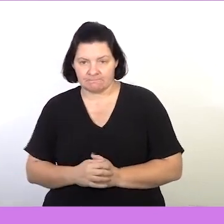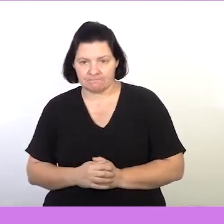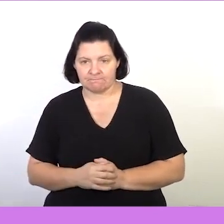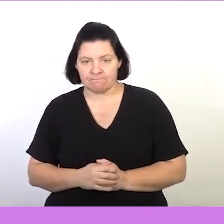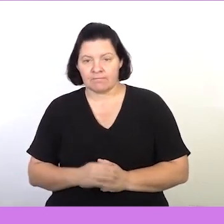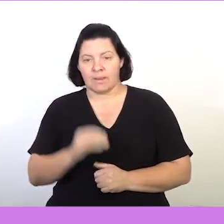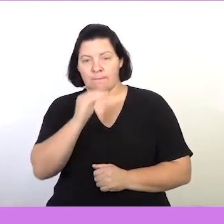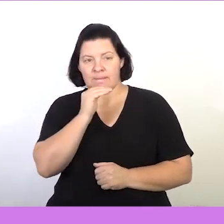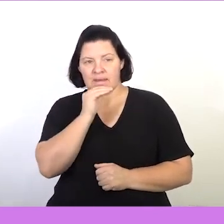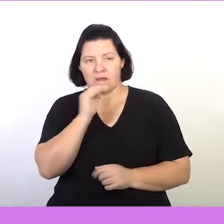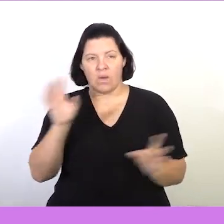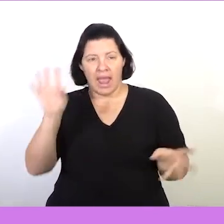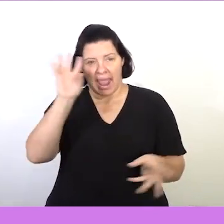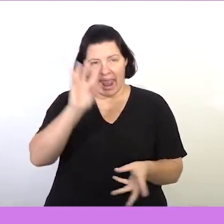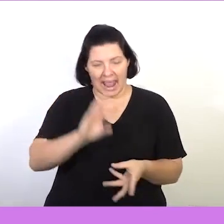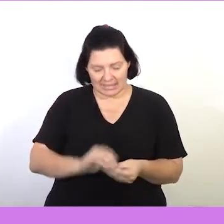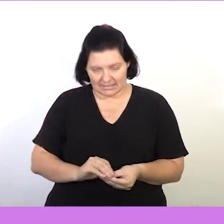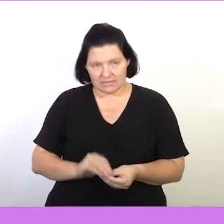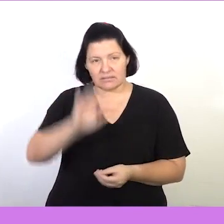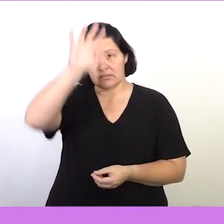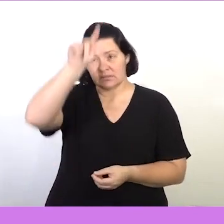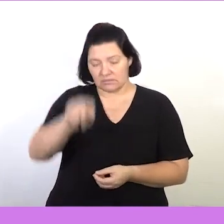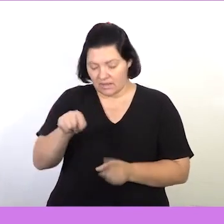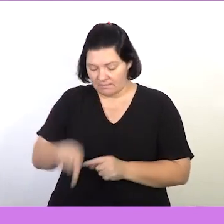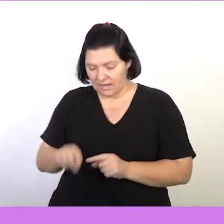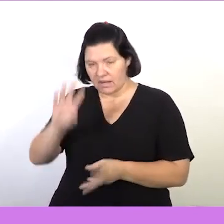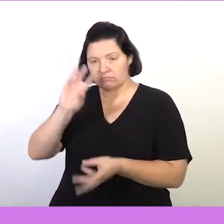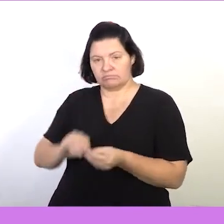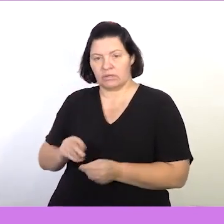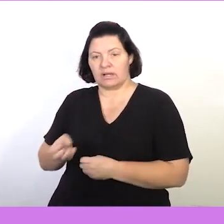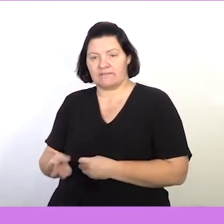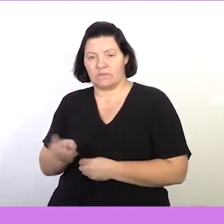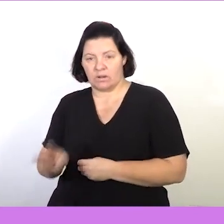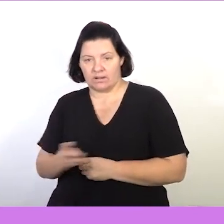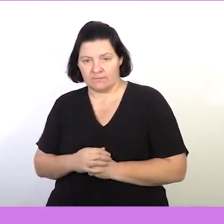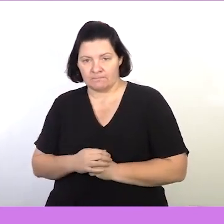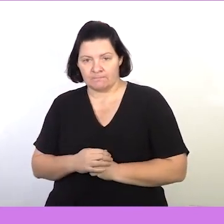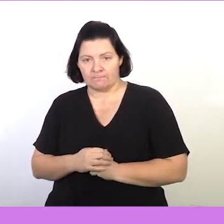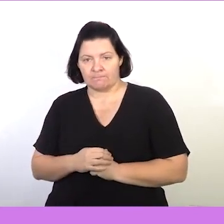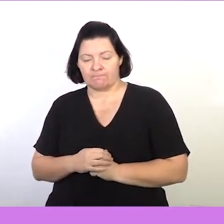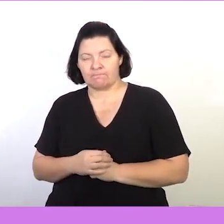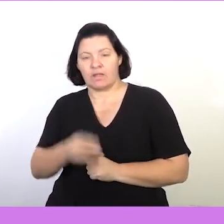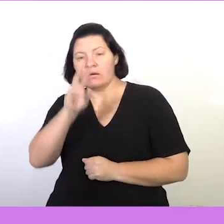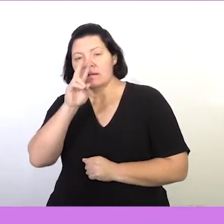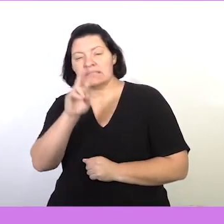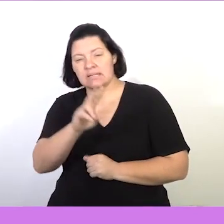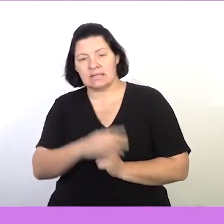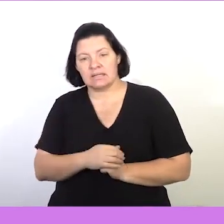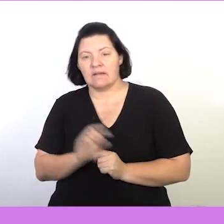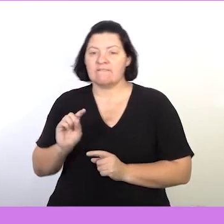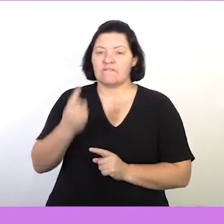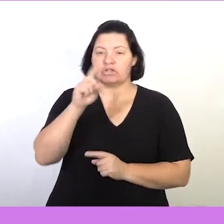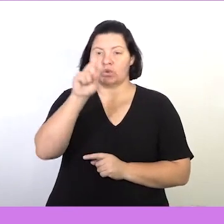7,336.55 Rand. So meaning, if we add all of this, it should give us this answer here. Okay, now let's see